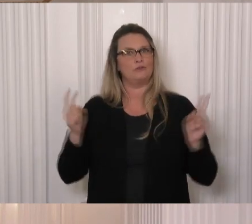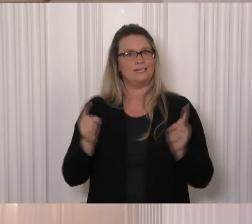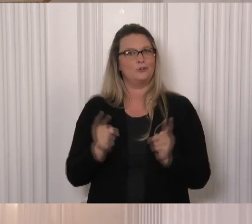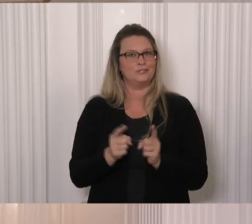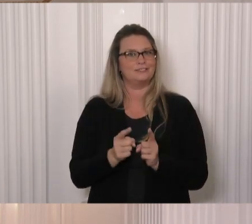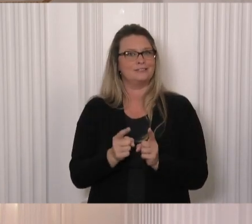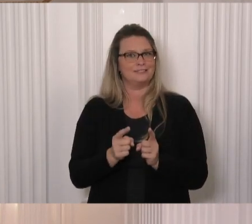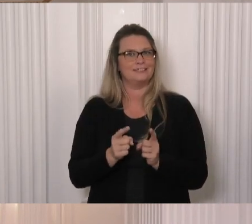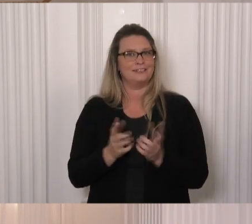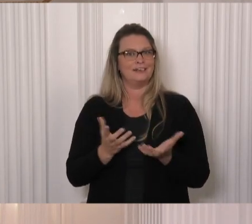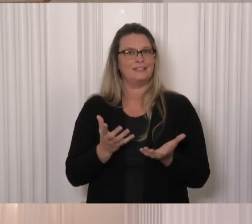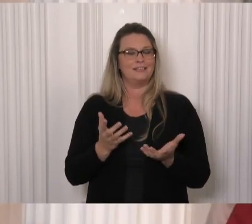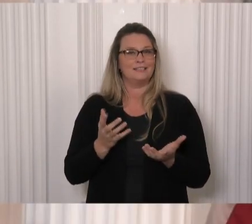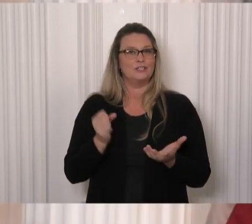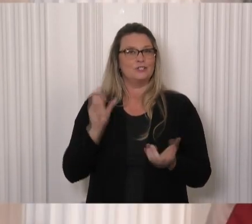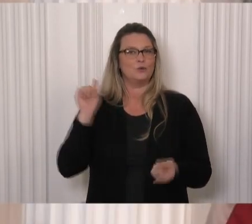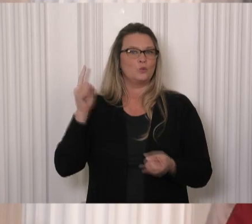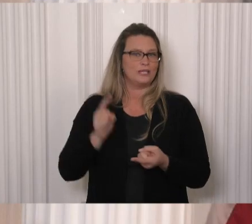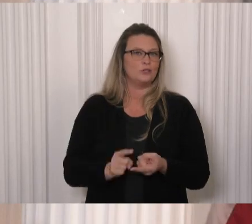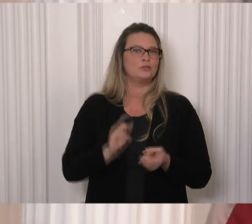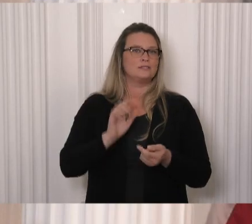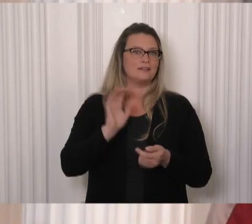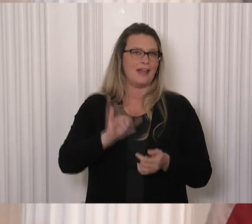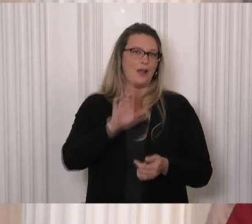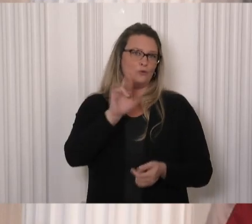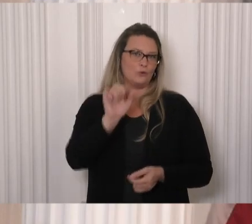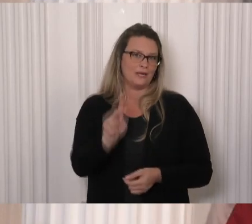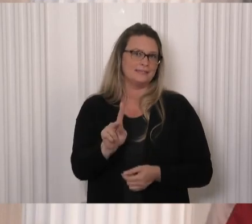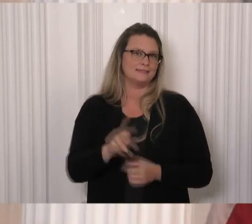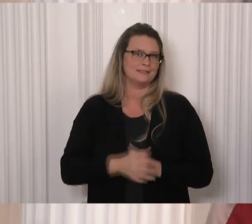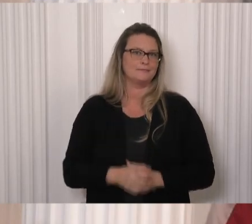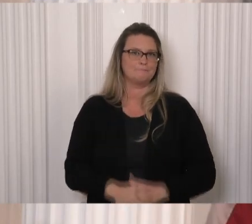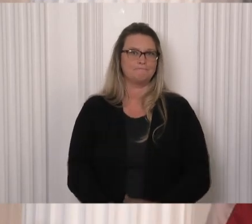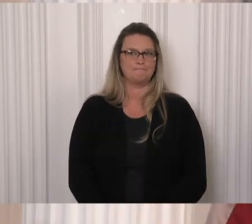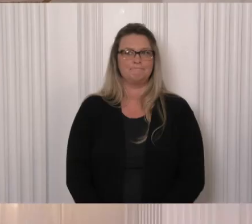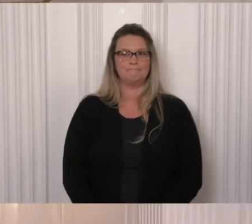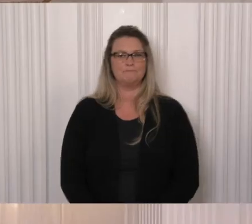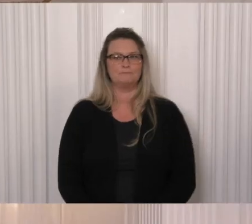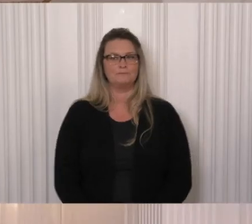So we do everything we can to reduce that risk. You can't eliminate it entirely.